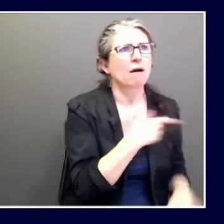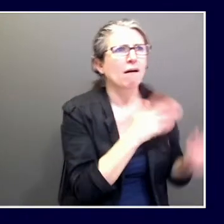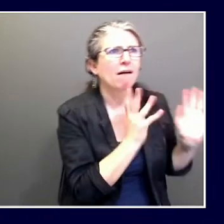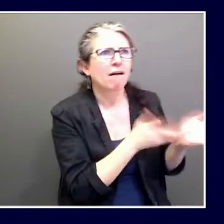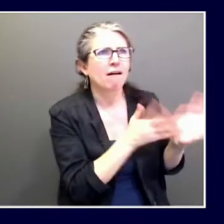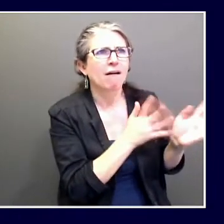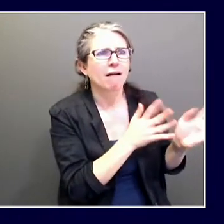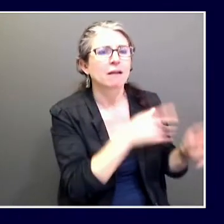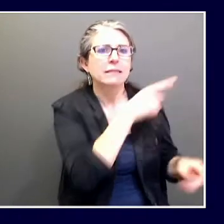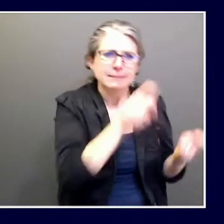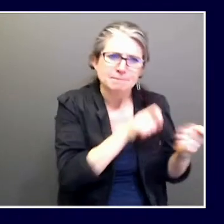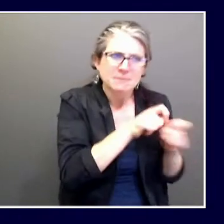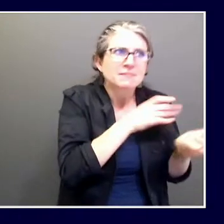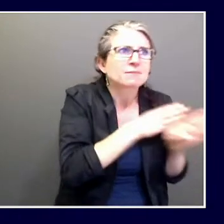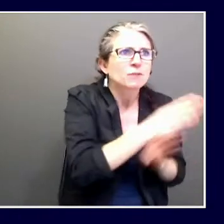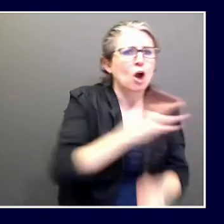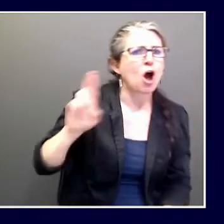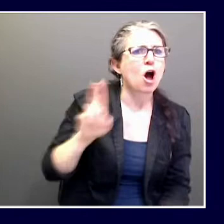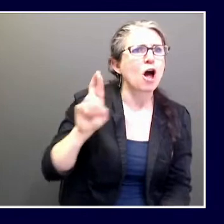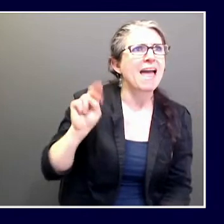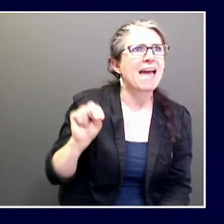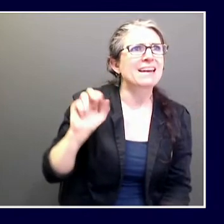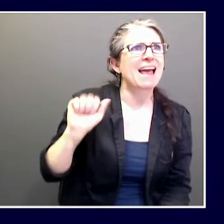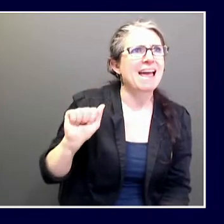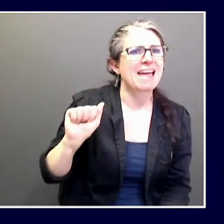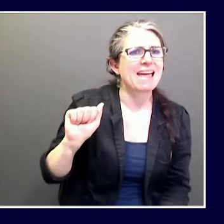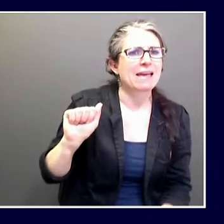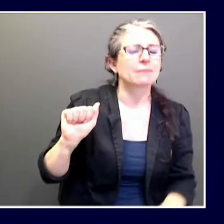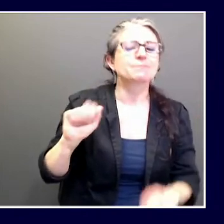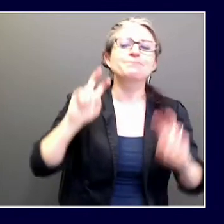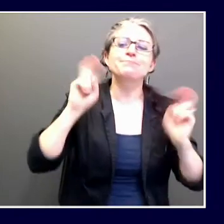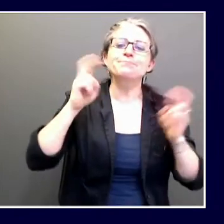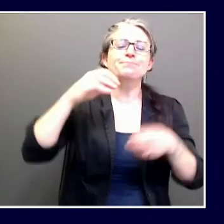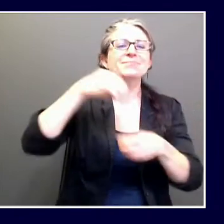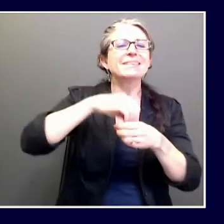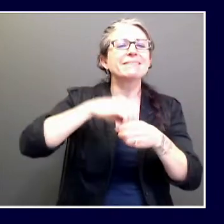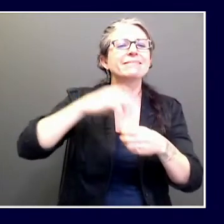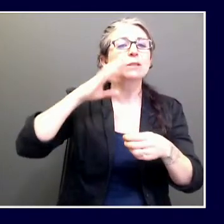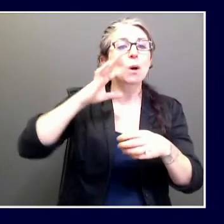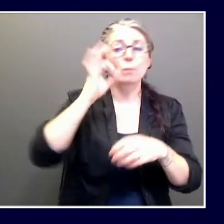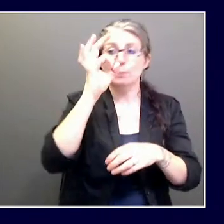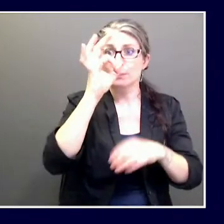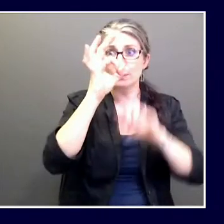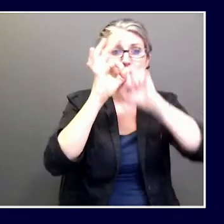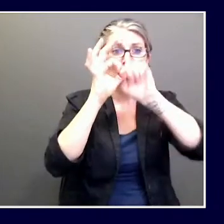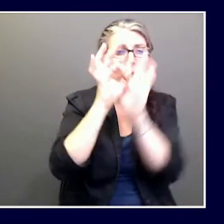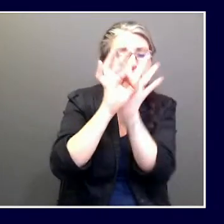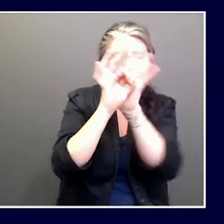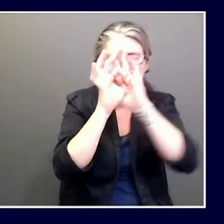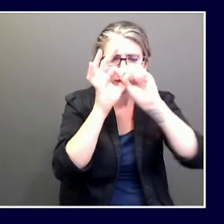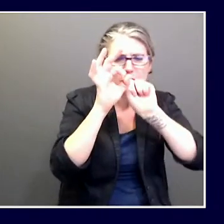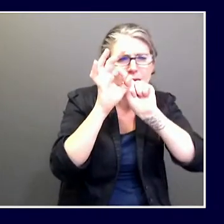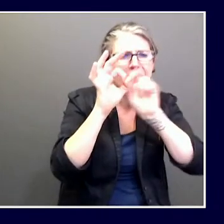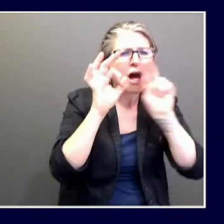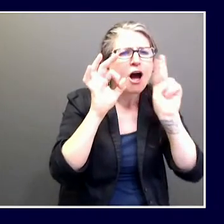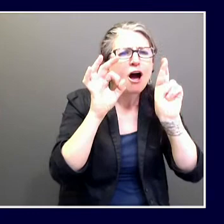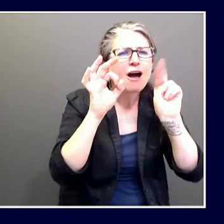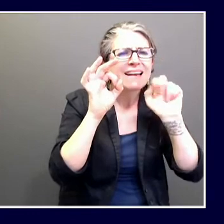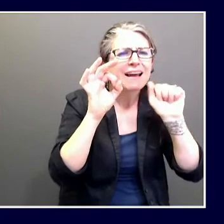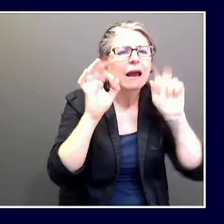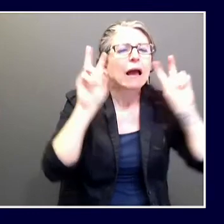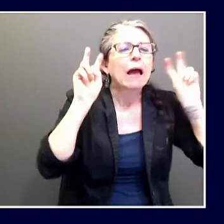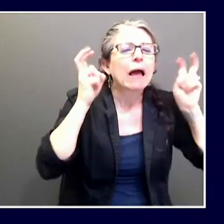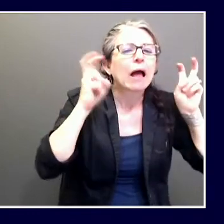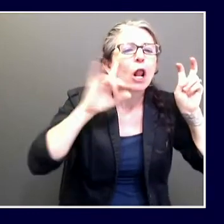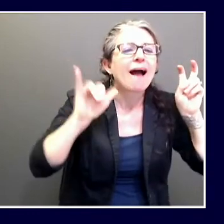fingerprinting. So we've worked with him and his laboratory to send a subset of positive results from a geographically